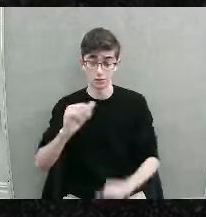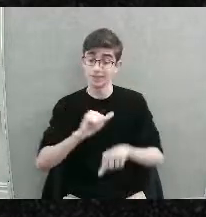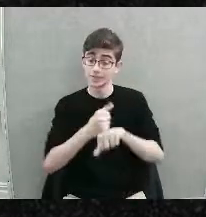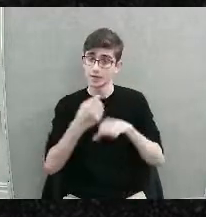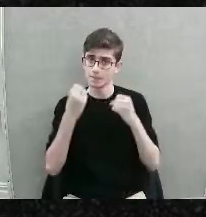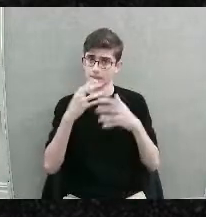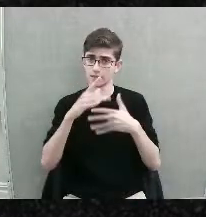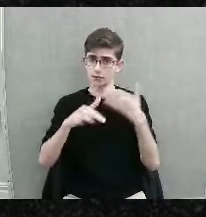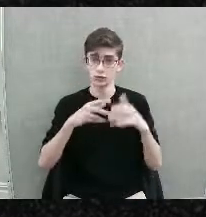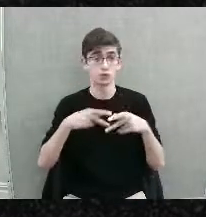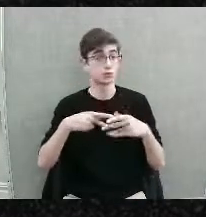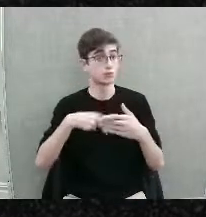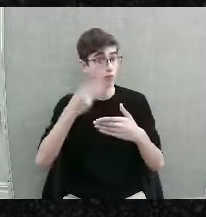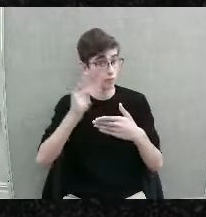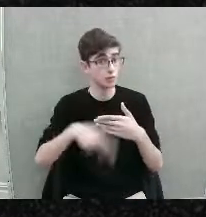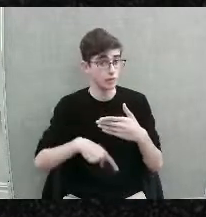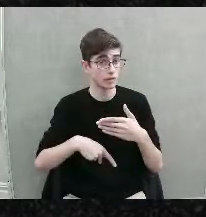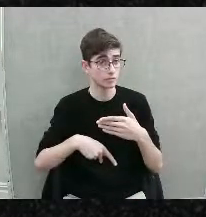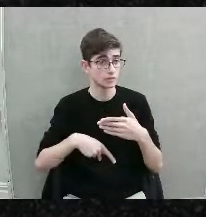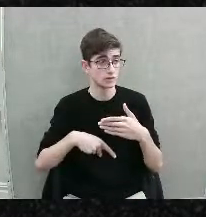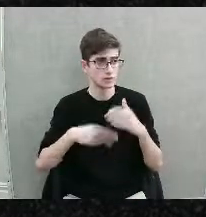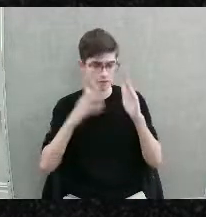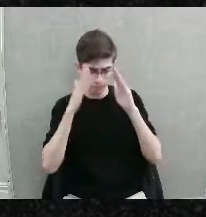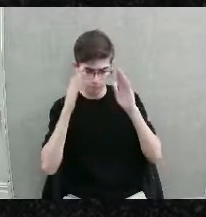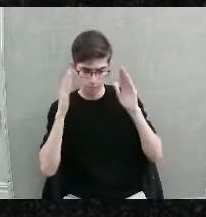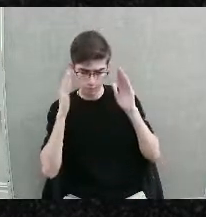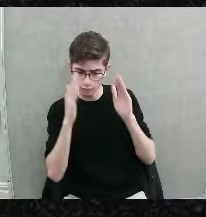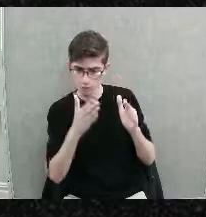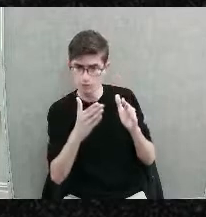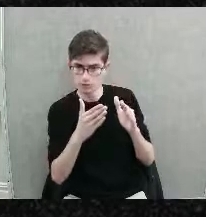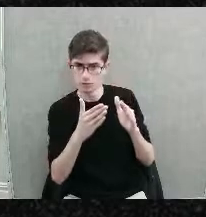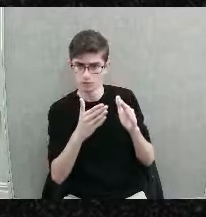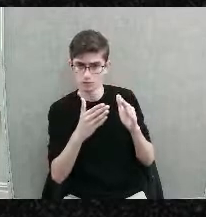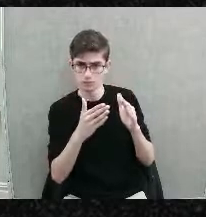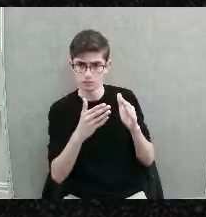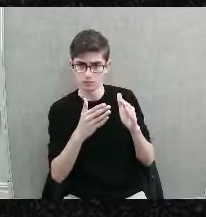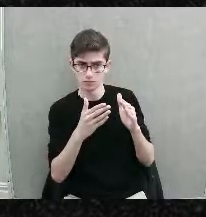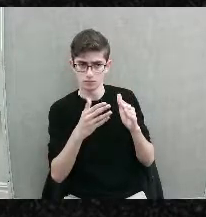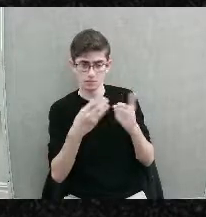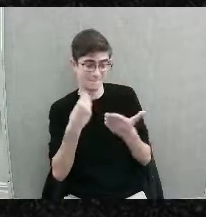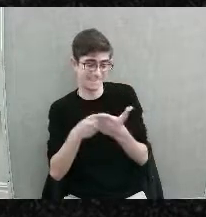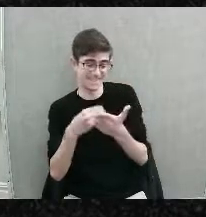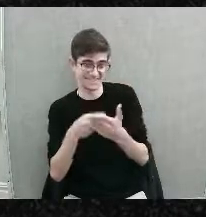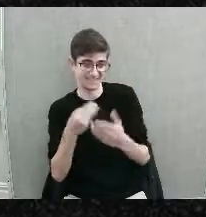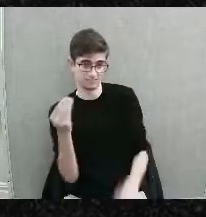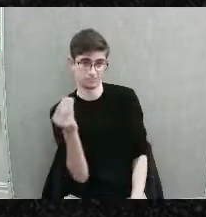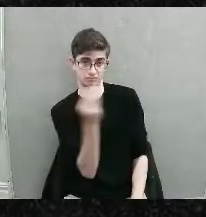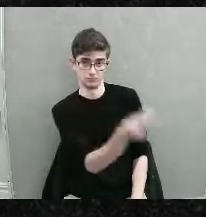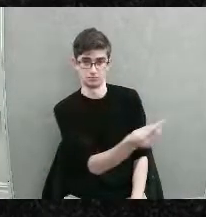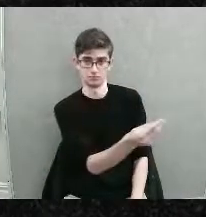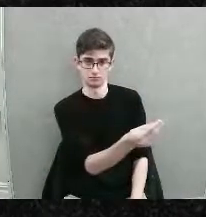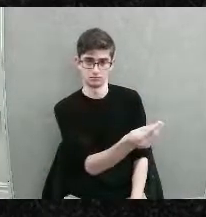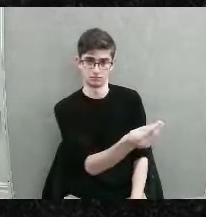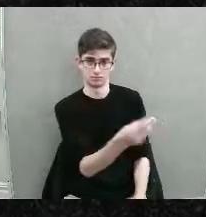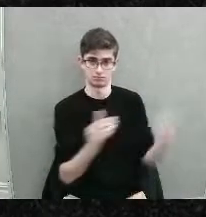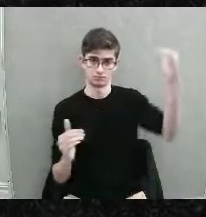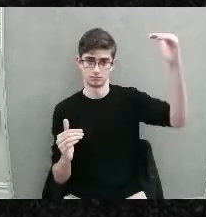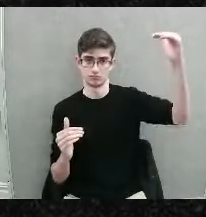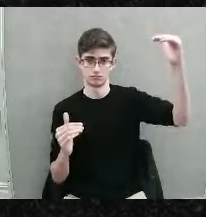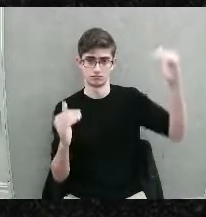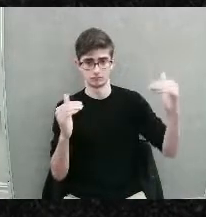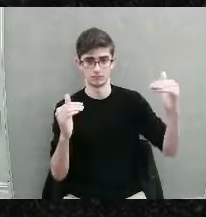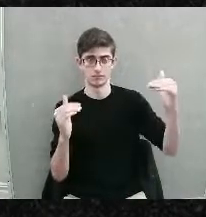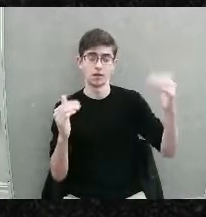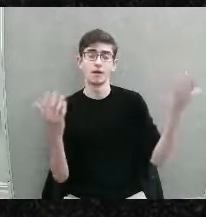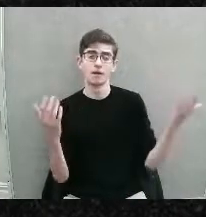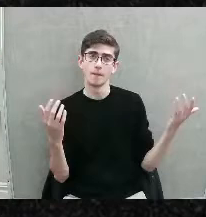are actually focalized cash transfer. And this has gone